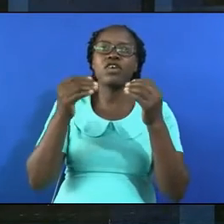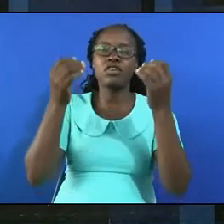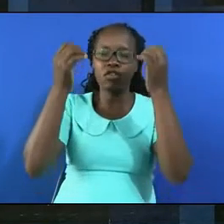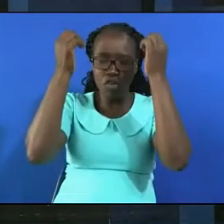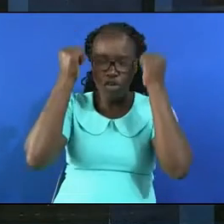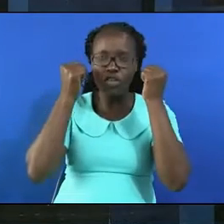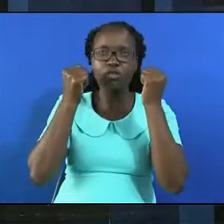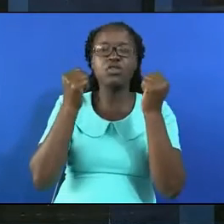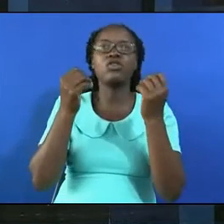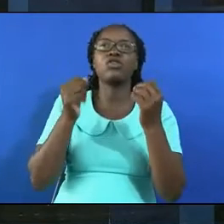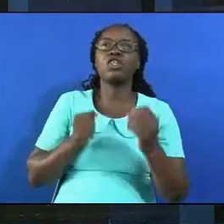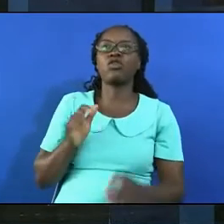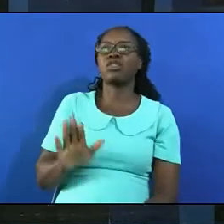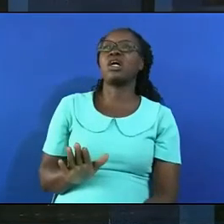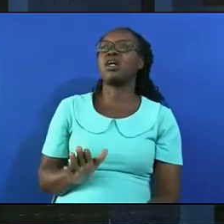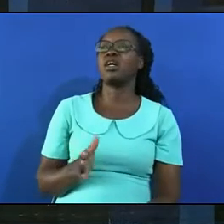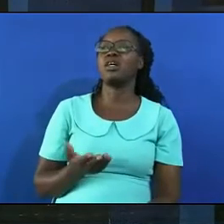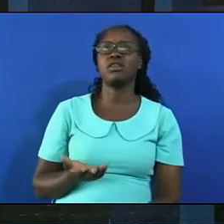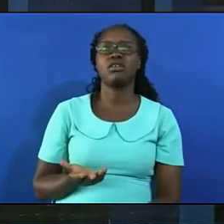contraceptives to the daughter.